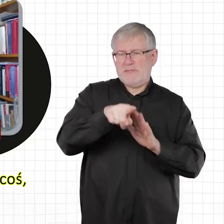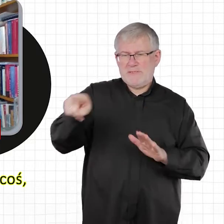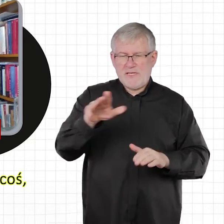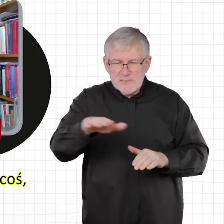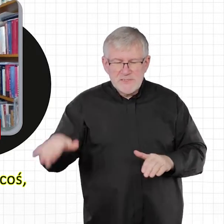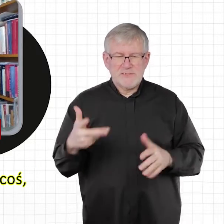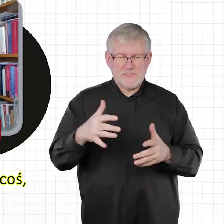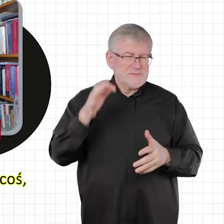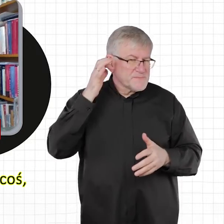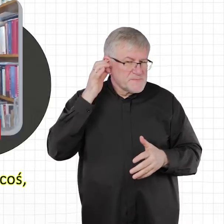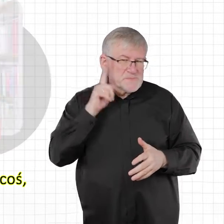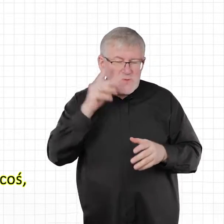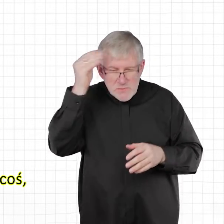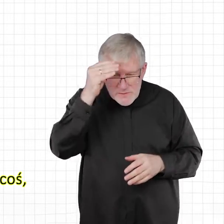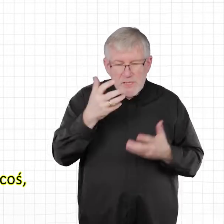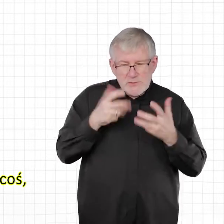also